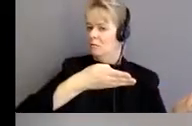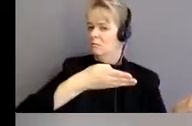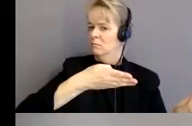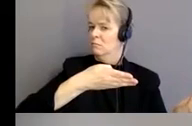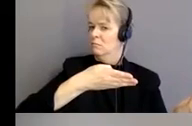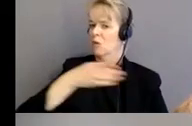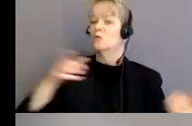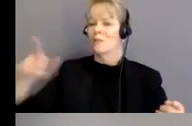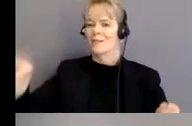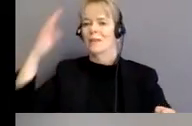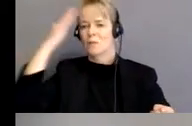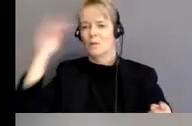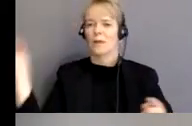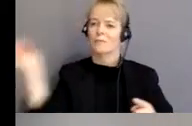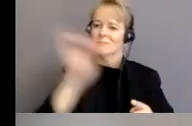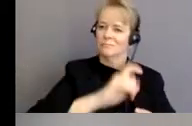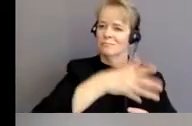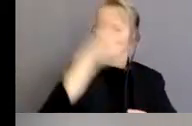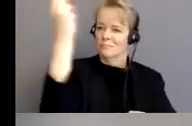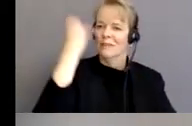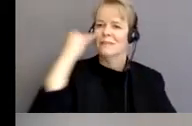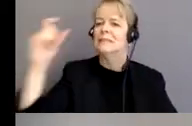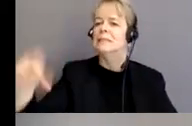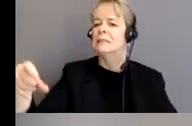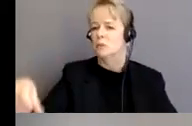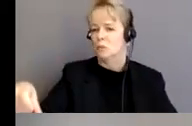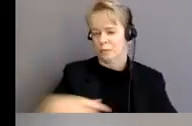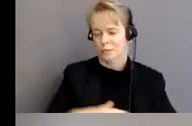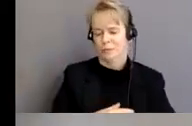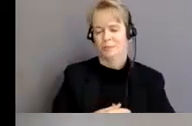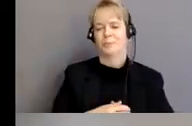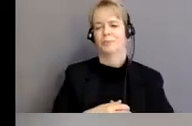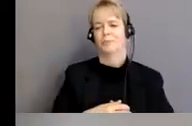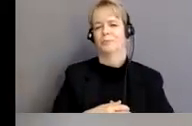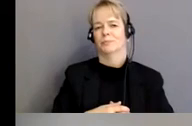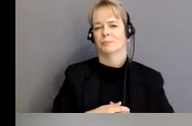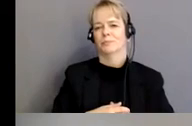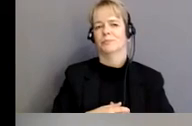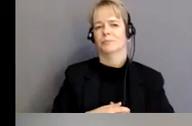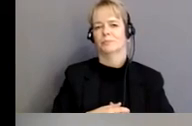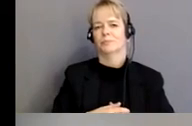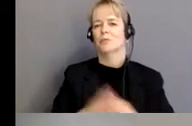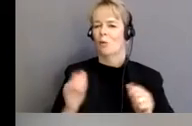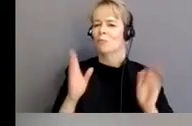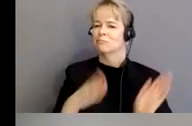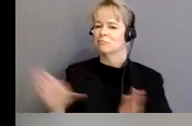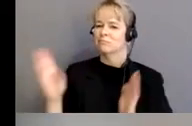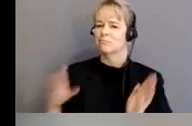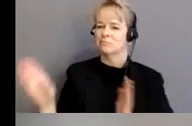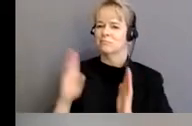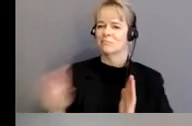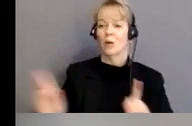do to plan for the unexpected, help you manage your finances during difficult times. So now where else can you go get